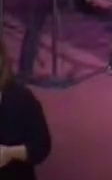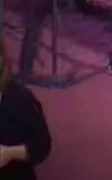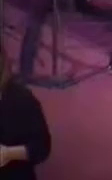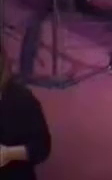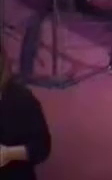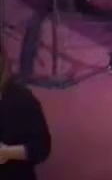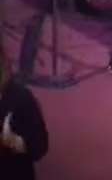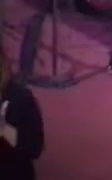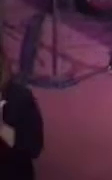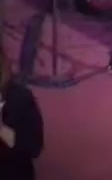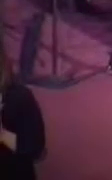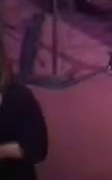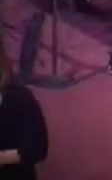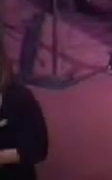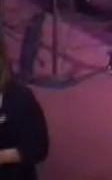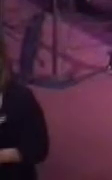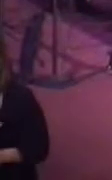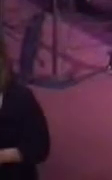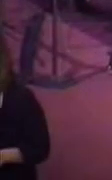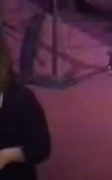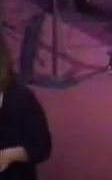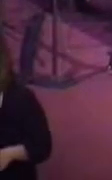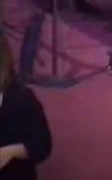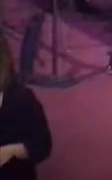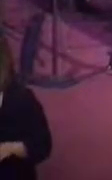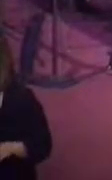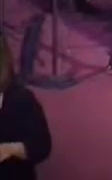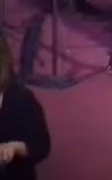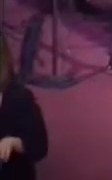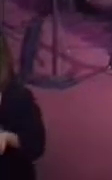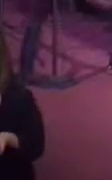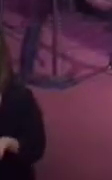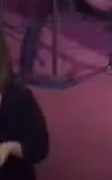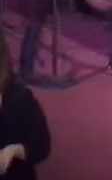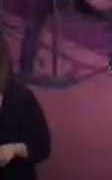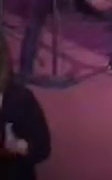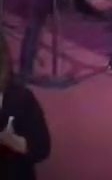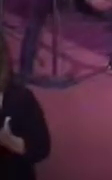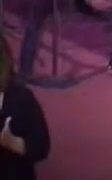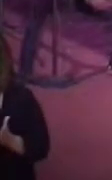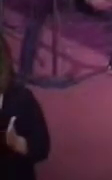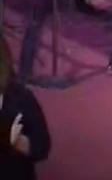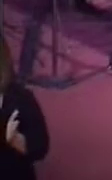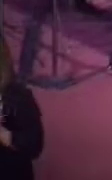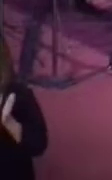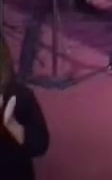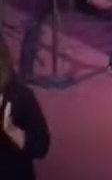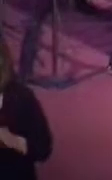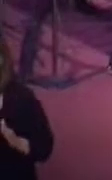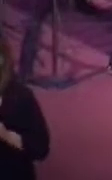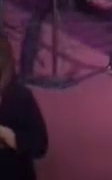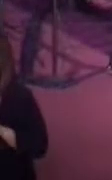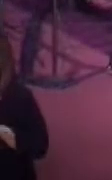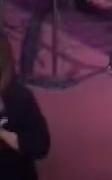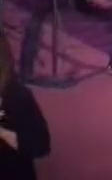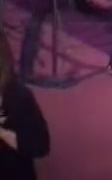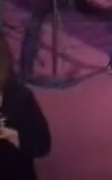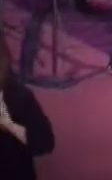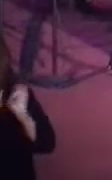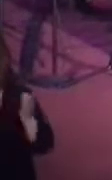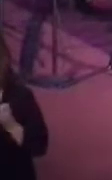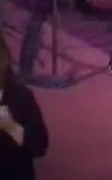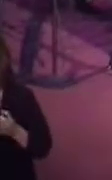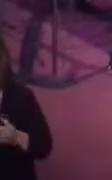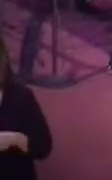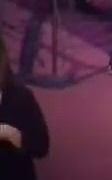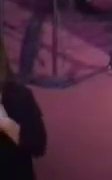Medo-Persian Empire, that if you were a lawbreaker or a perpetrator, they not only killed you, but they killed everyone in your family on that very